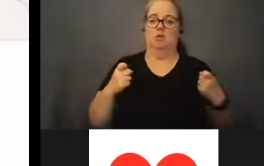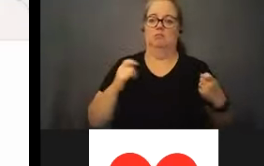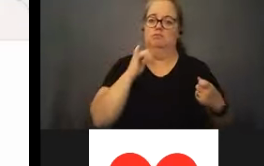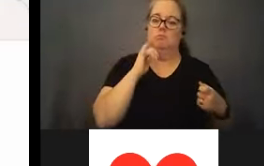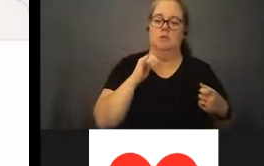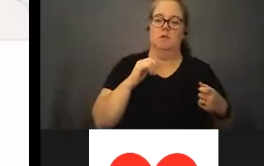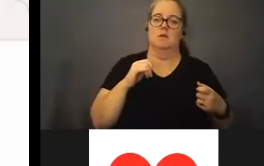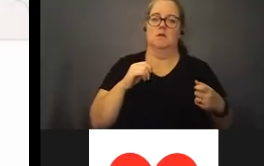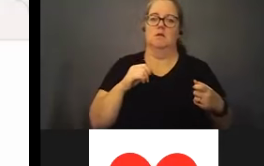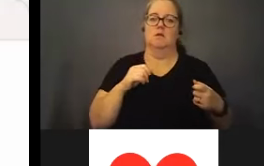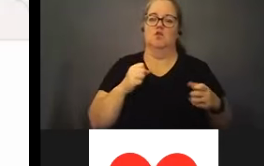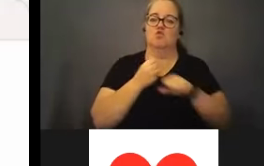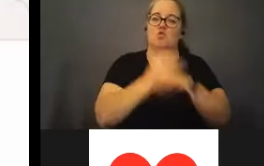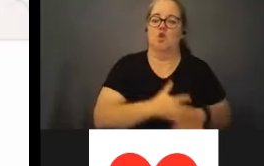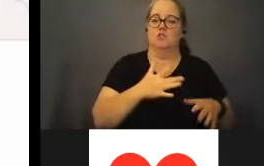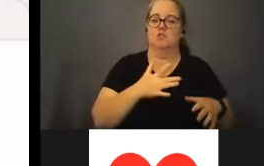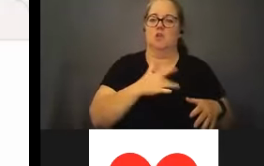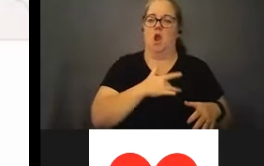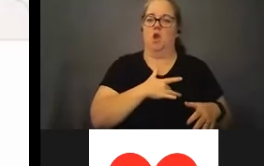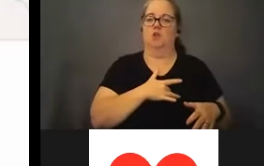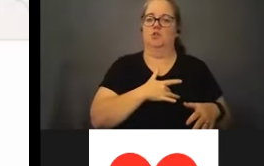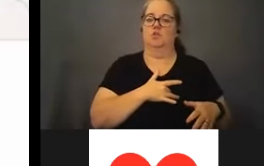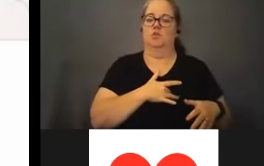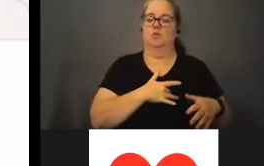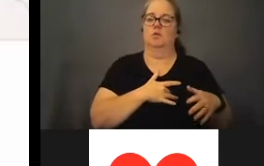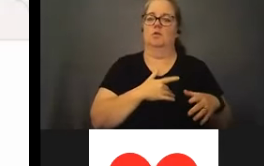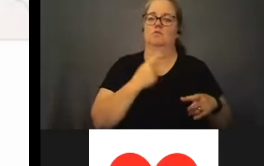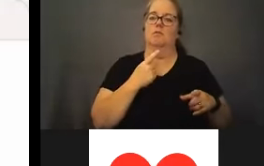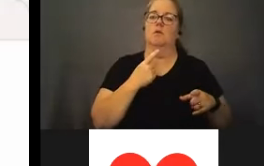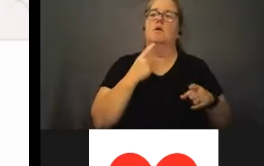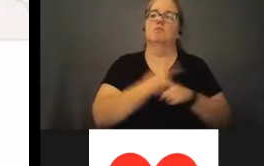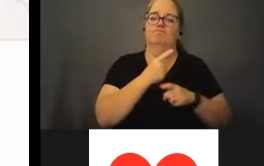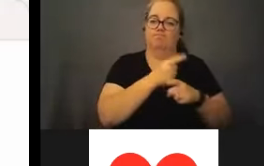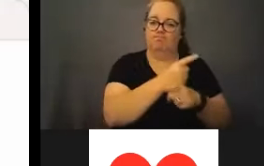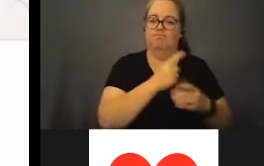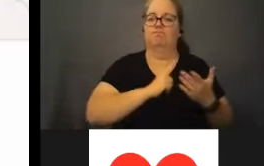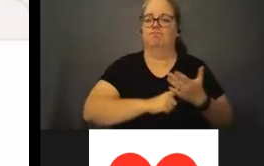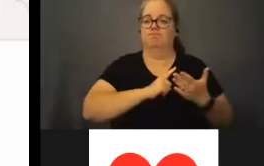long enough to allow the heart to spontaneously develop an effective rhythm on its own.